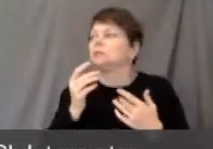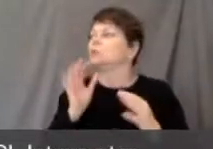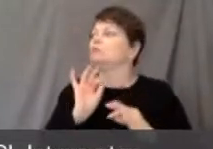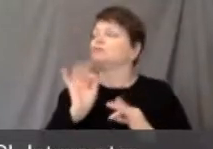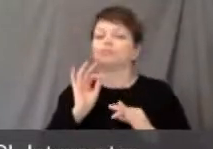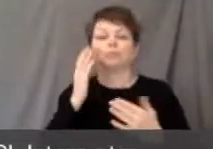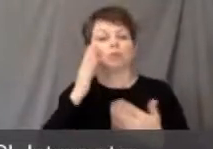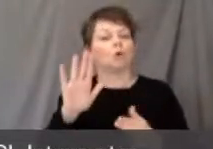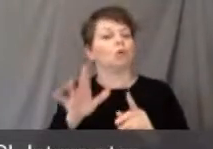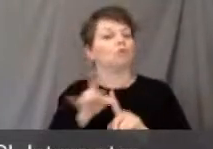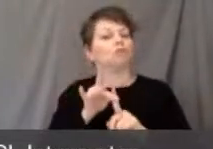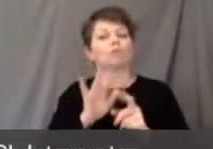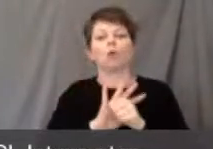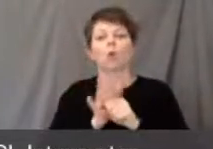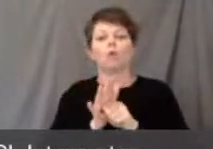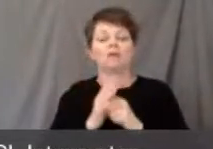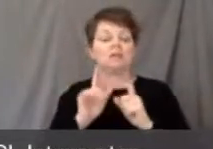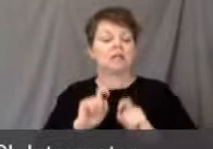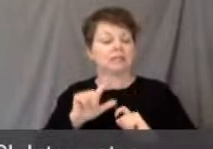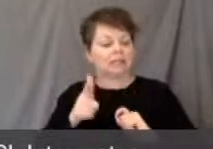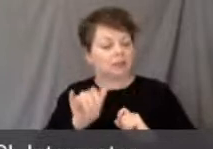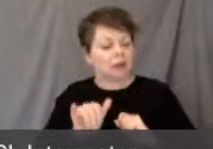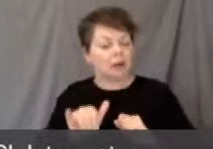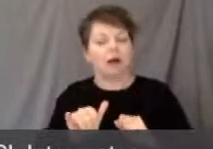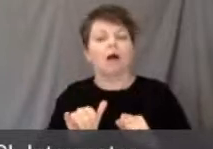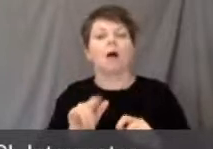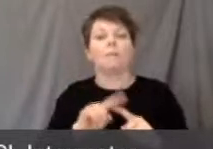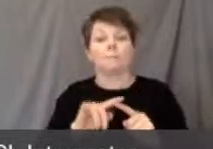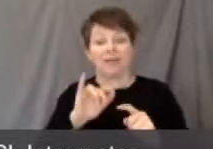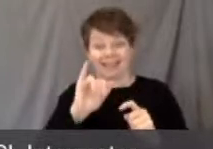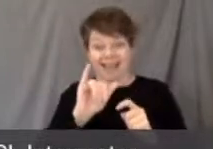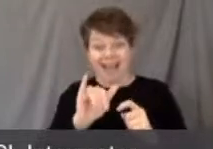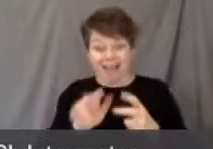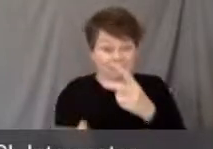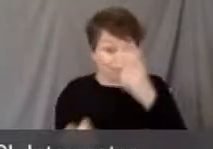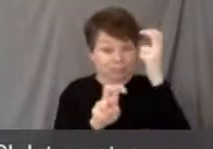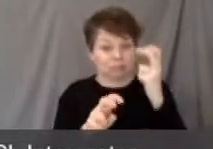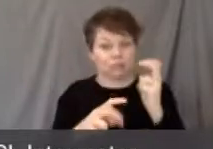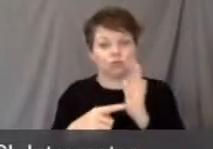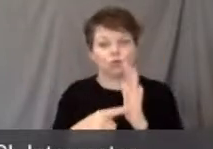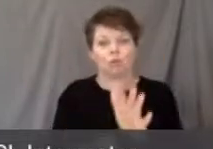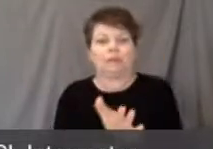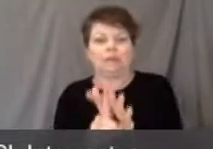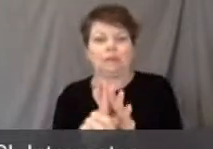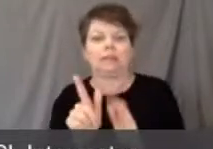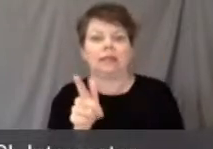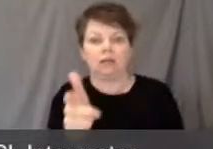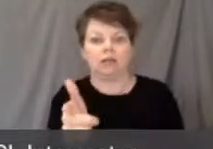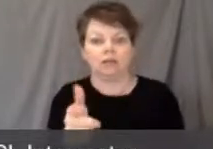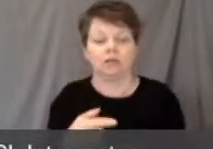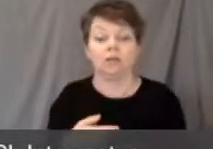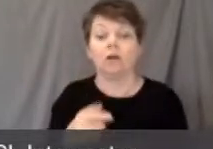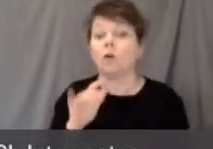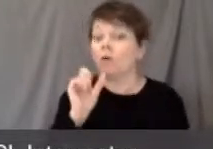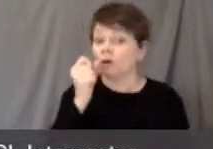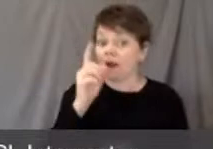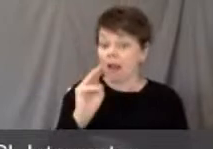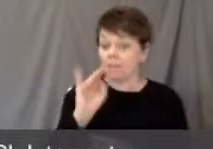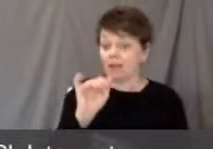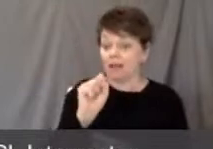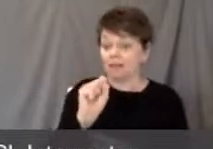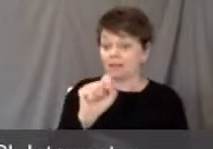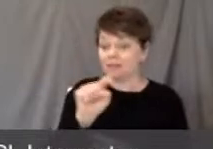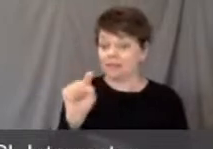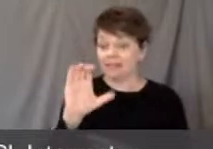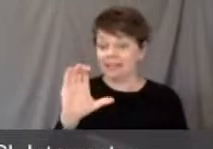were infected until they're tested later. Luckily, it is fairly rare, but as I mentioned before, it can be quite